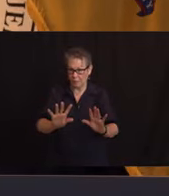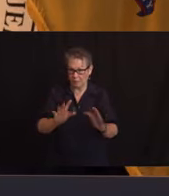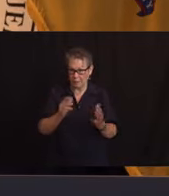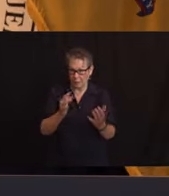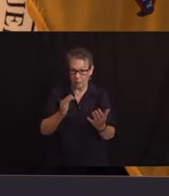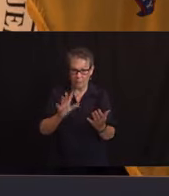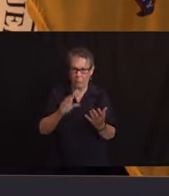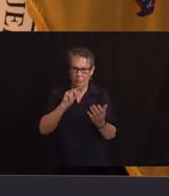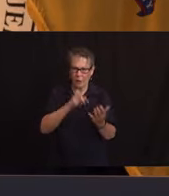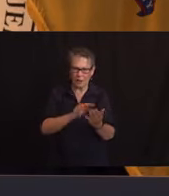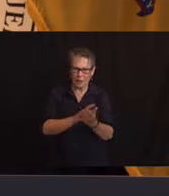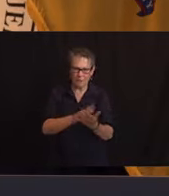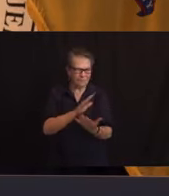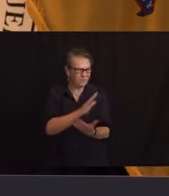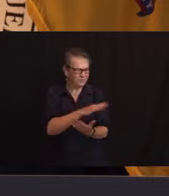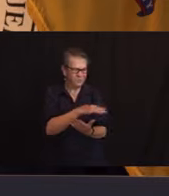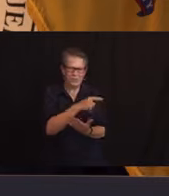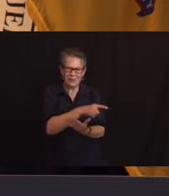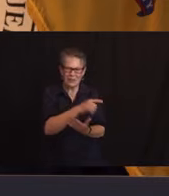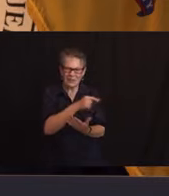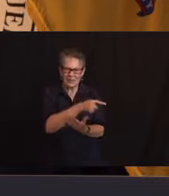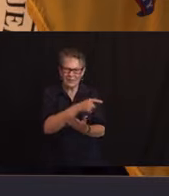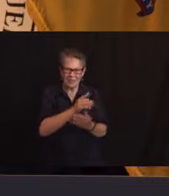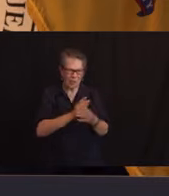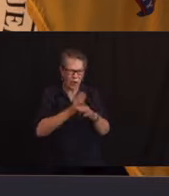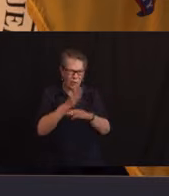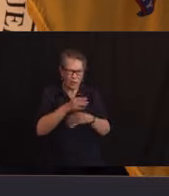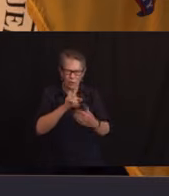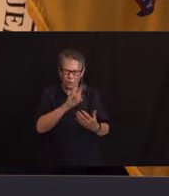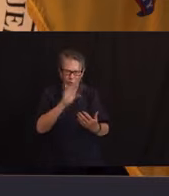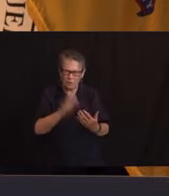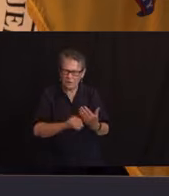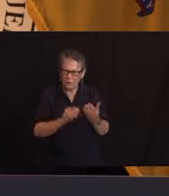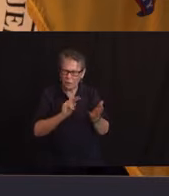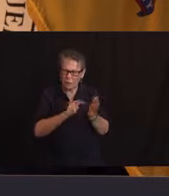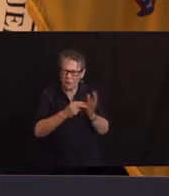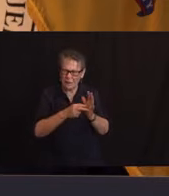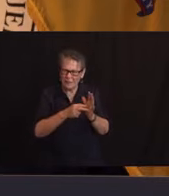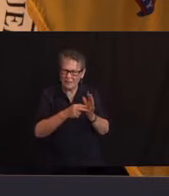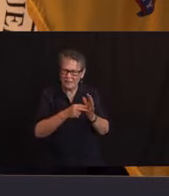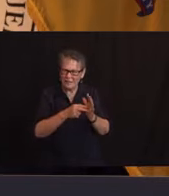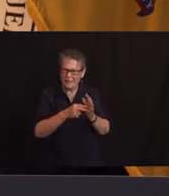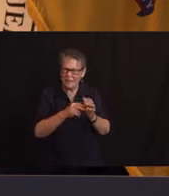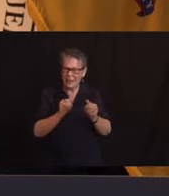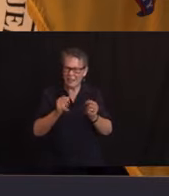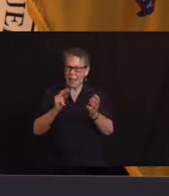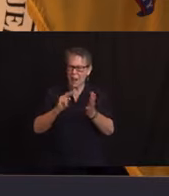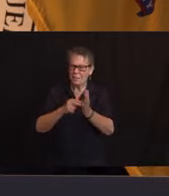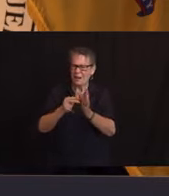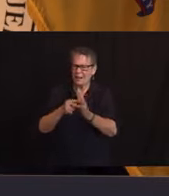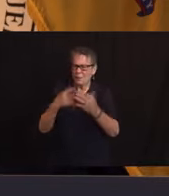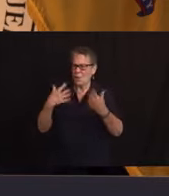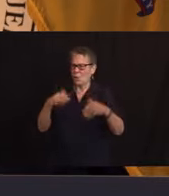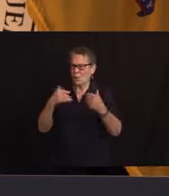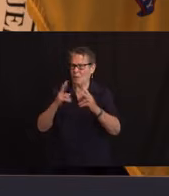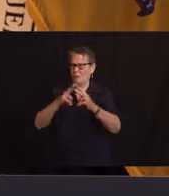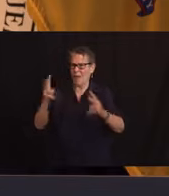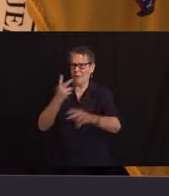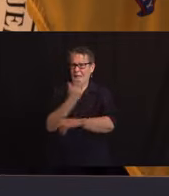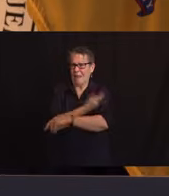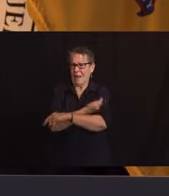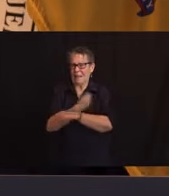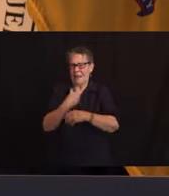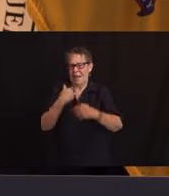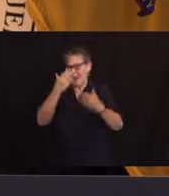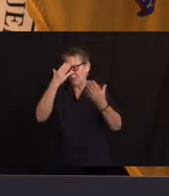I'll leave to Judy in the dashboard of over 100%. Very, very vaccinated. Is that? But we'll come back to that in a second.